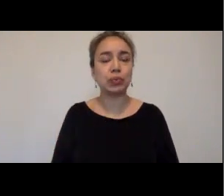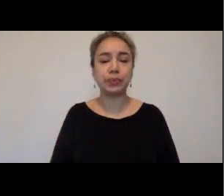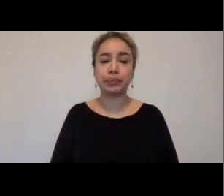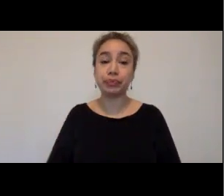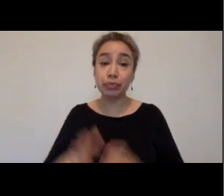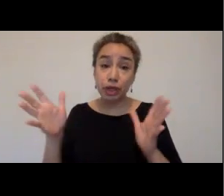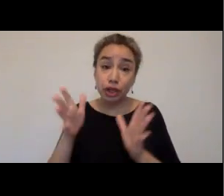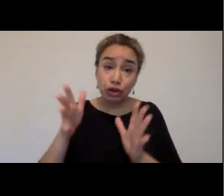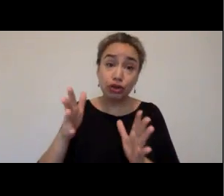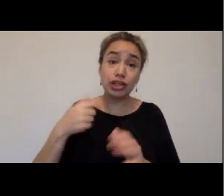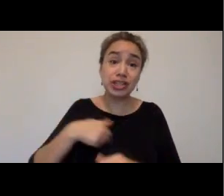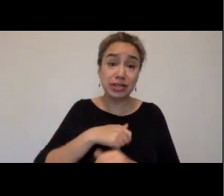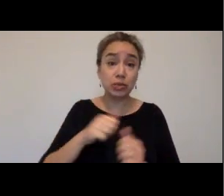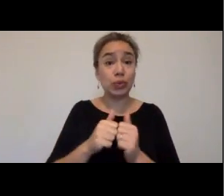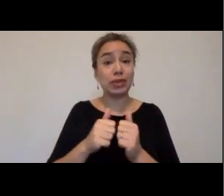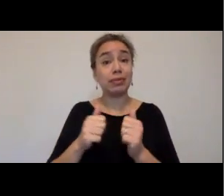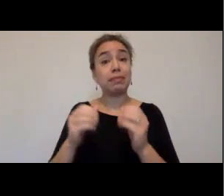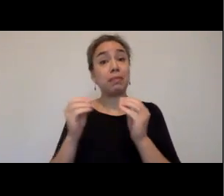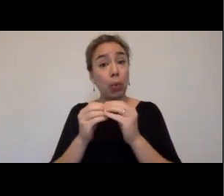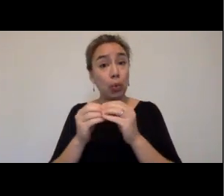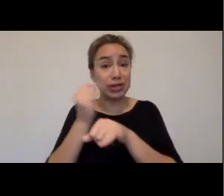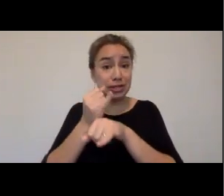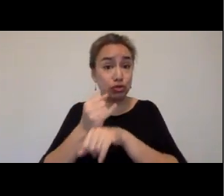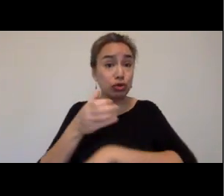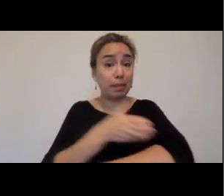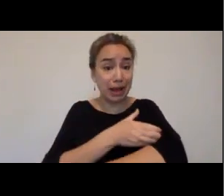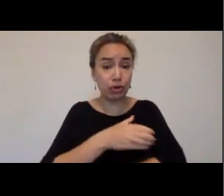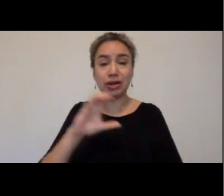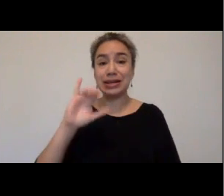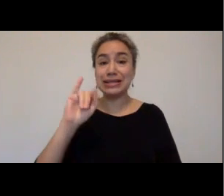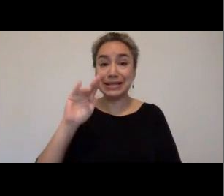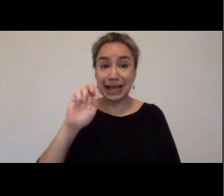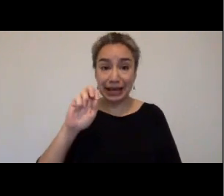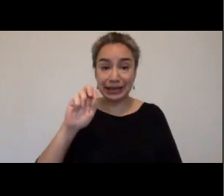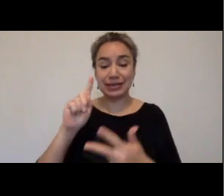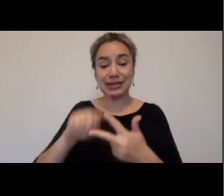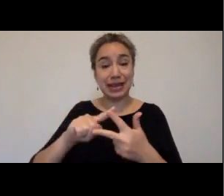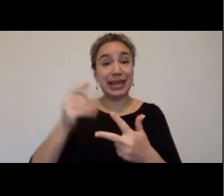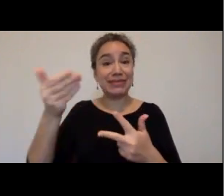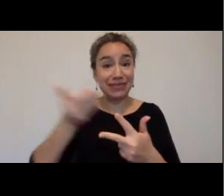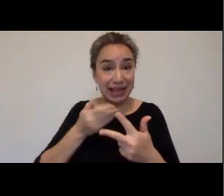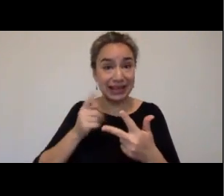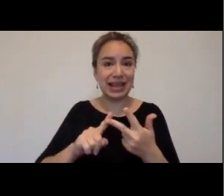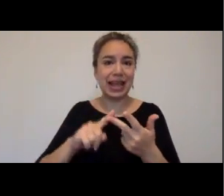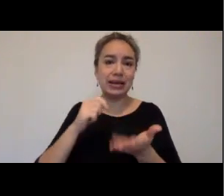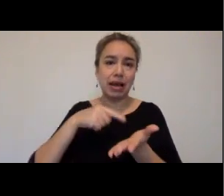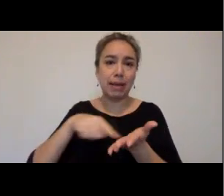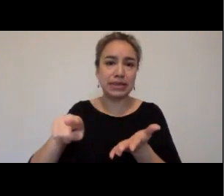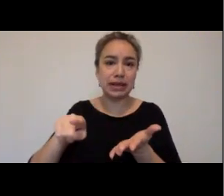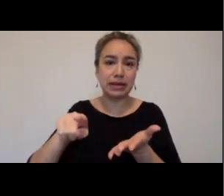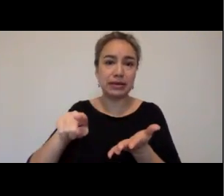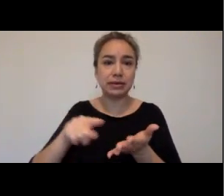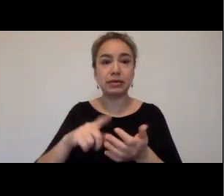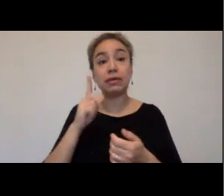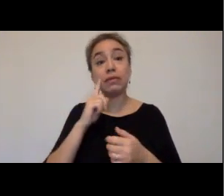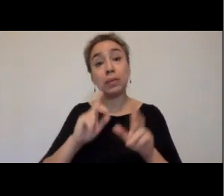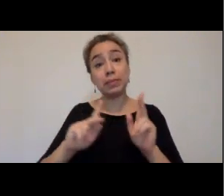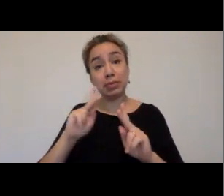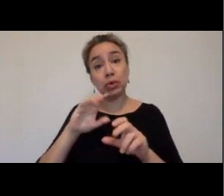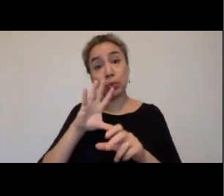more institutional power, to cite, invite, and compensate those of us who are, those of our people in our